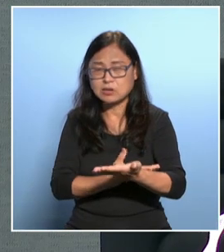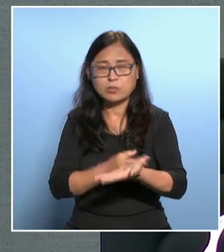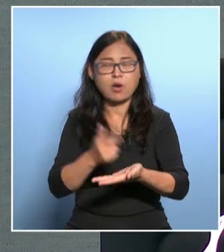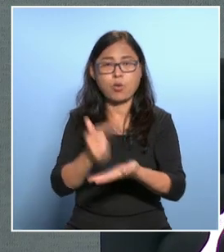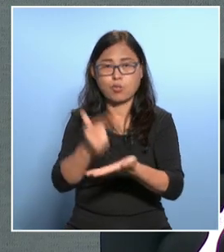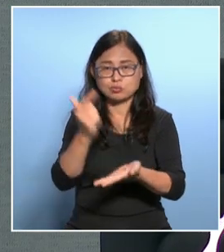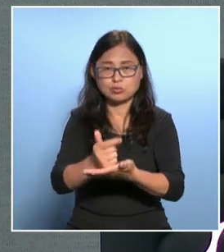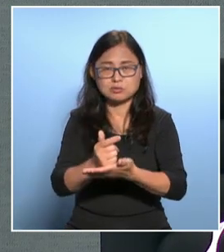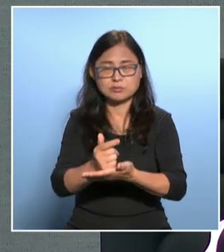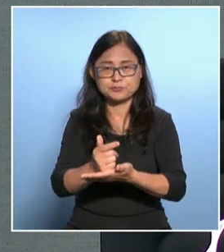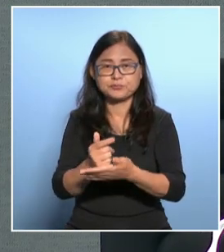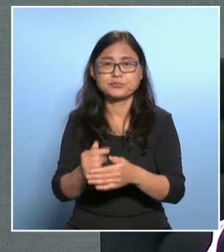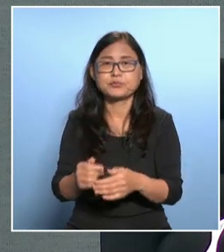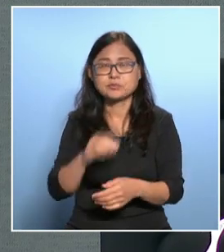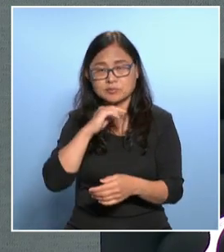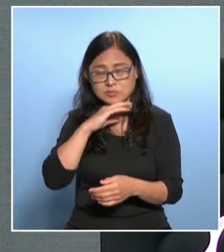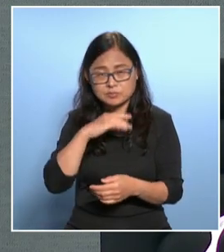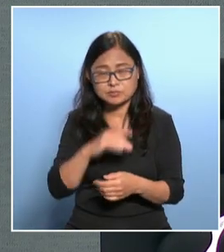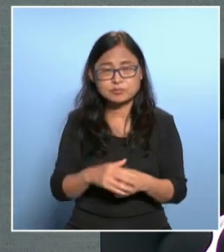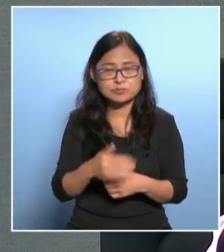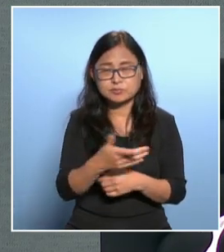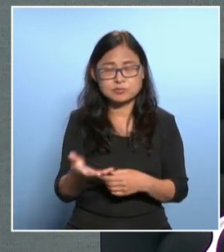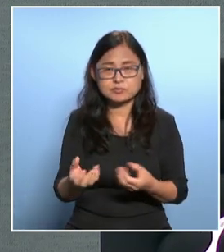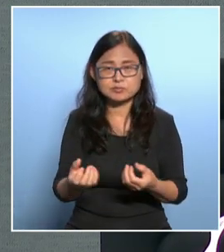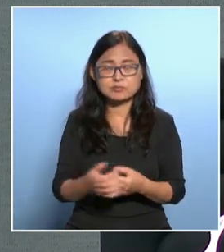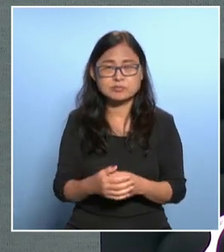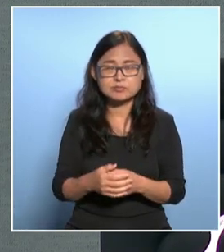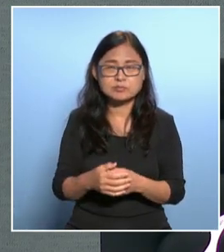So the element of discussion is very important.